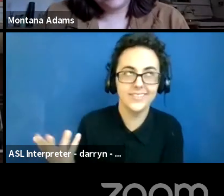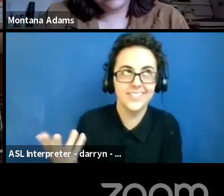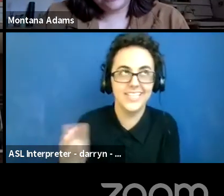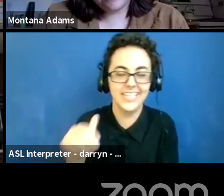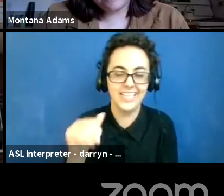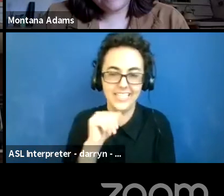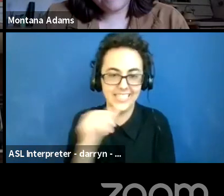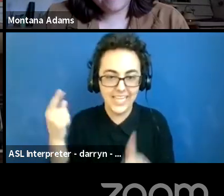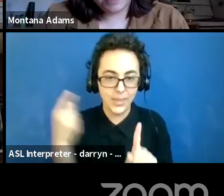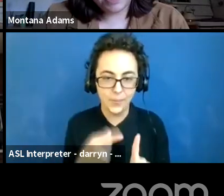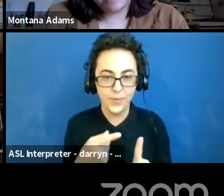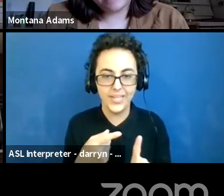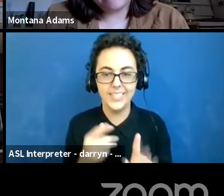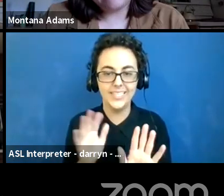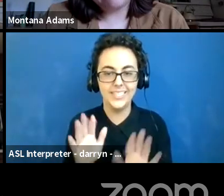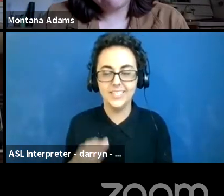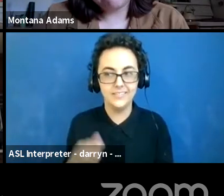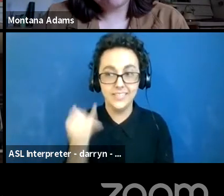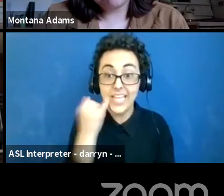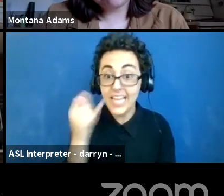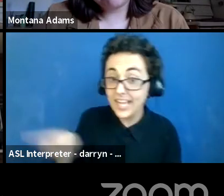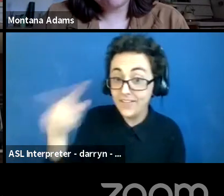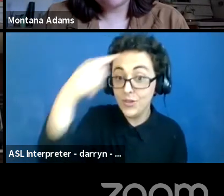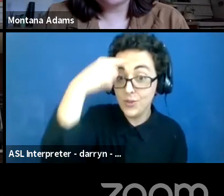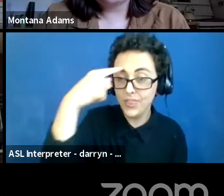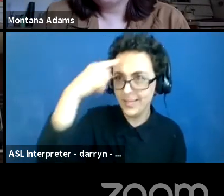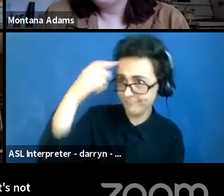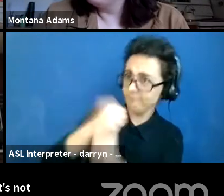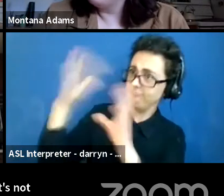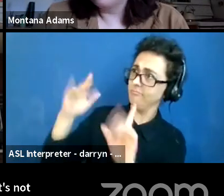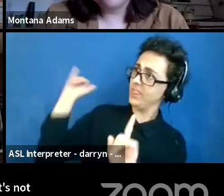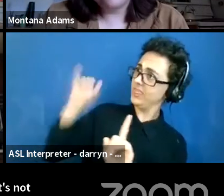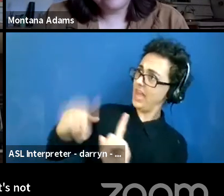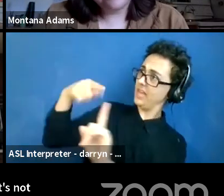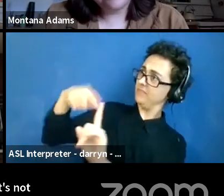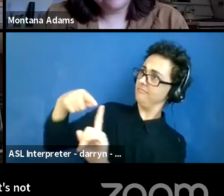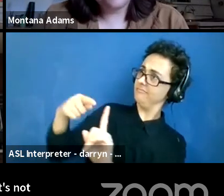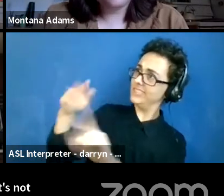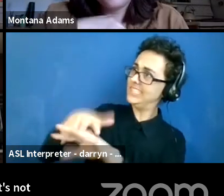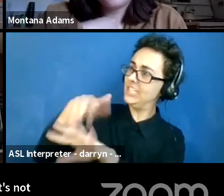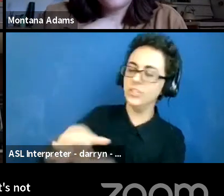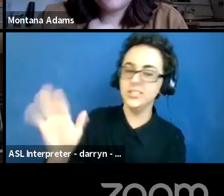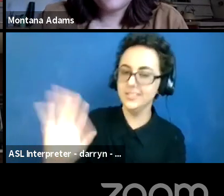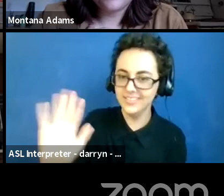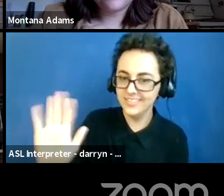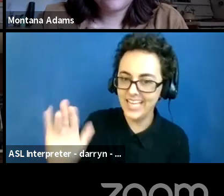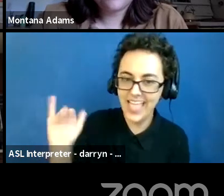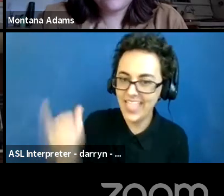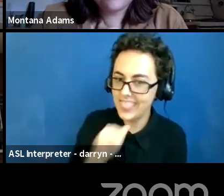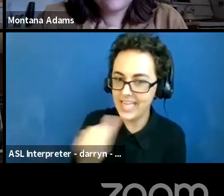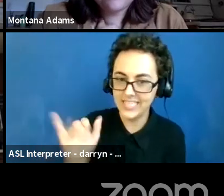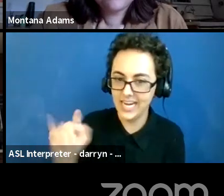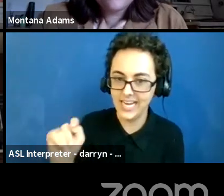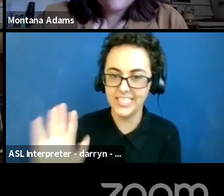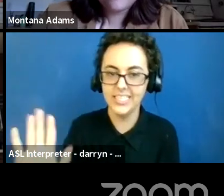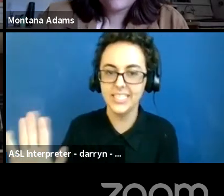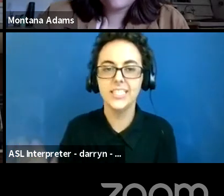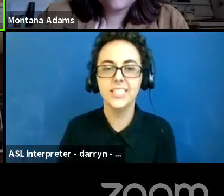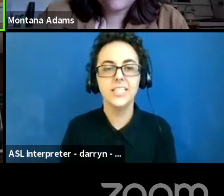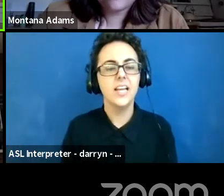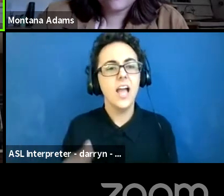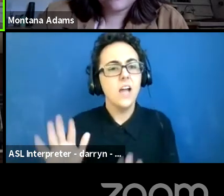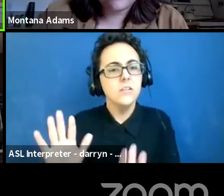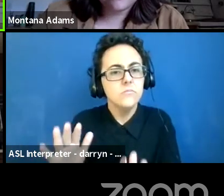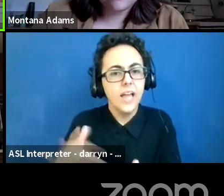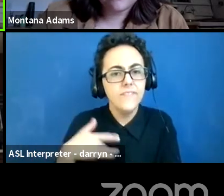who is thinking that's what it's about, that's not what it's about. Keilani, I hope I didn't cut you off. Did you want to add something? No,